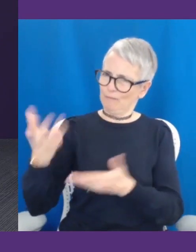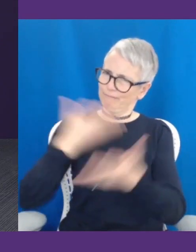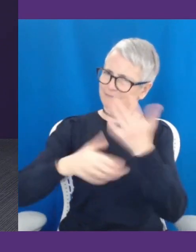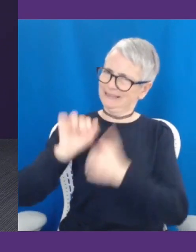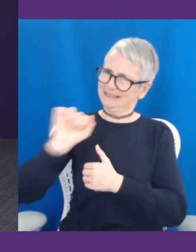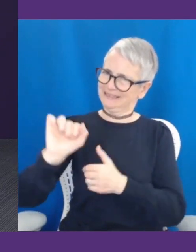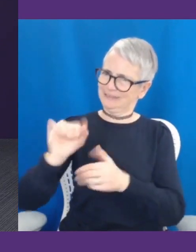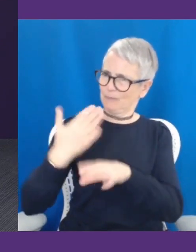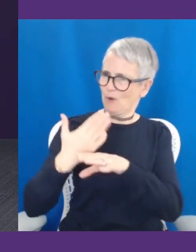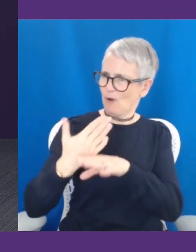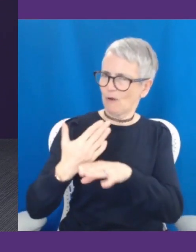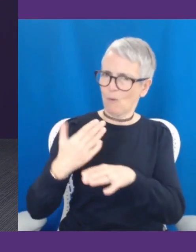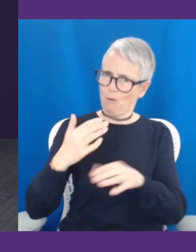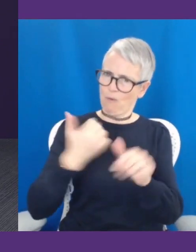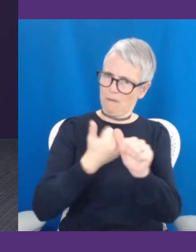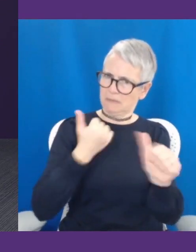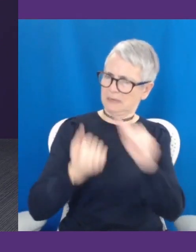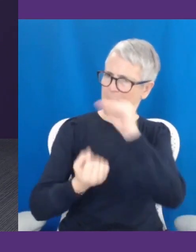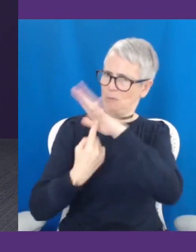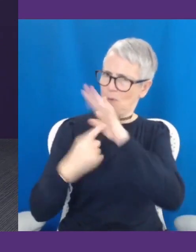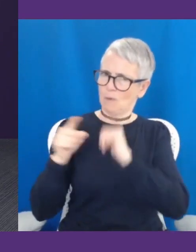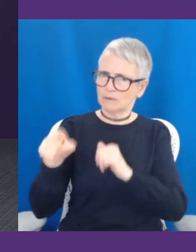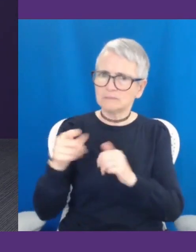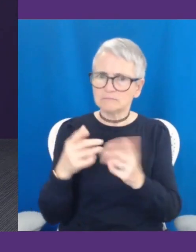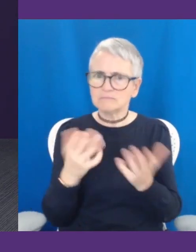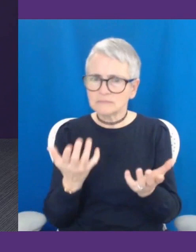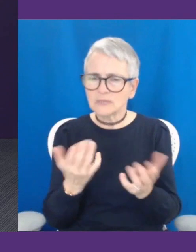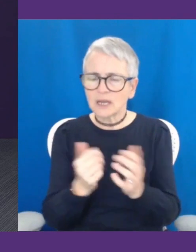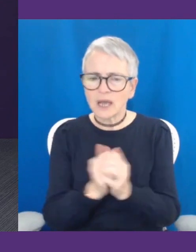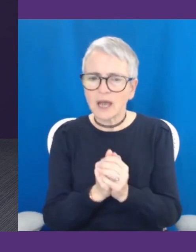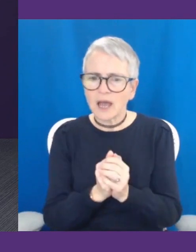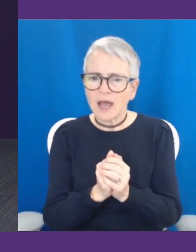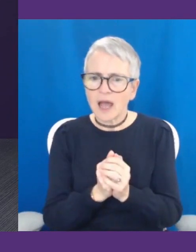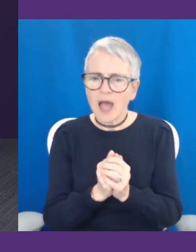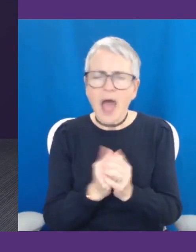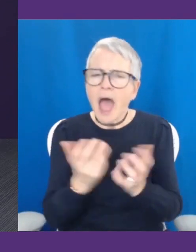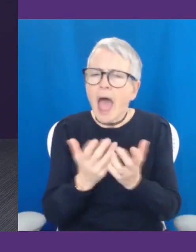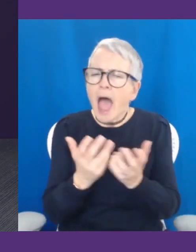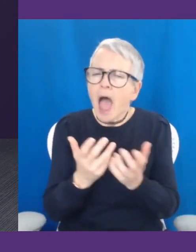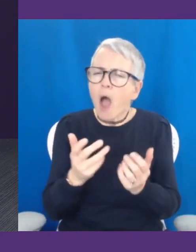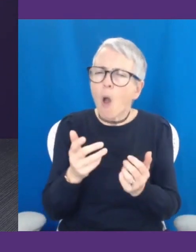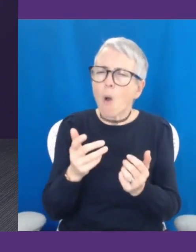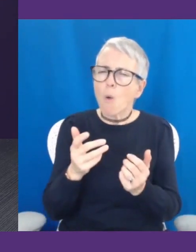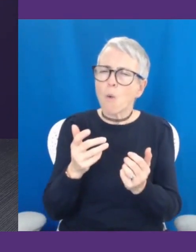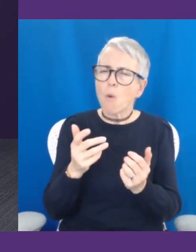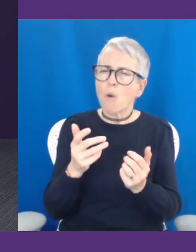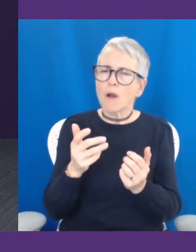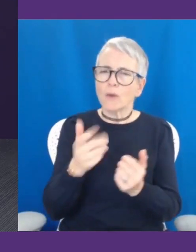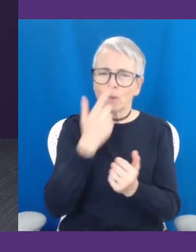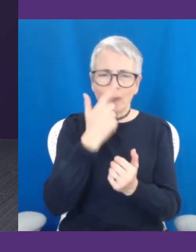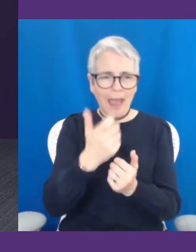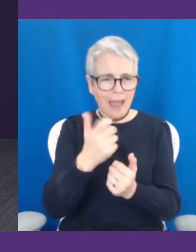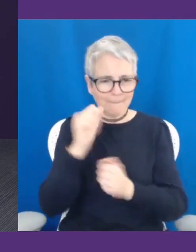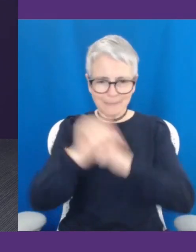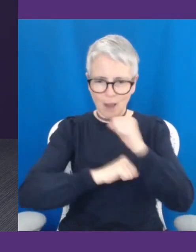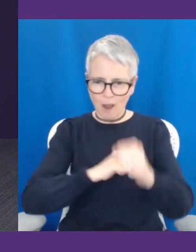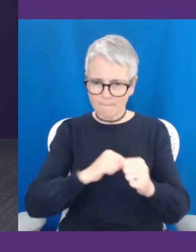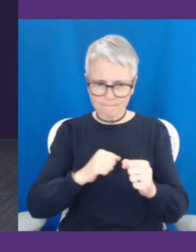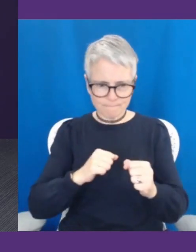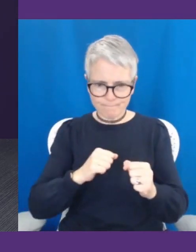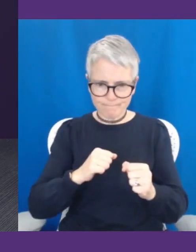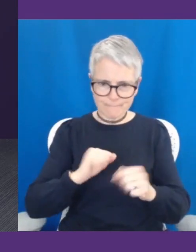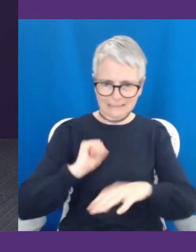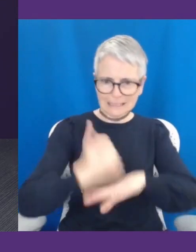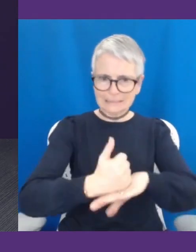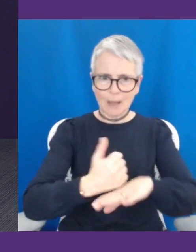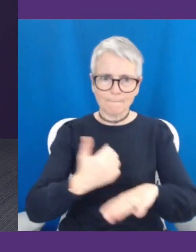everybody working in a similar business to us in the accessibility industry. So how do you translate that buy-in in a sort of nuts and bolts sense into activity? What does it